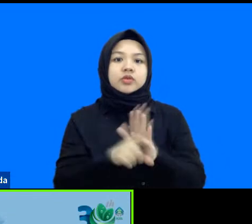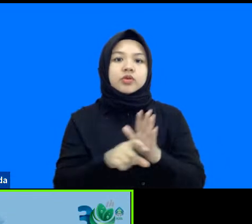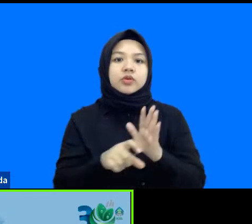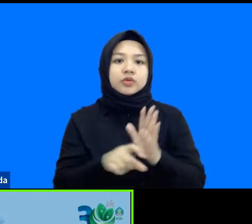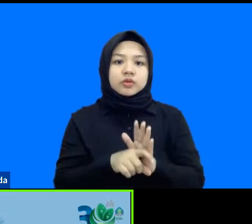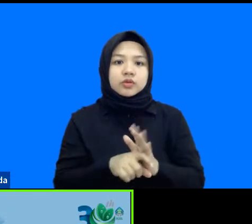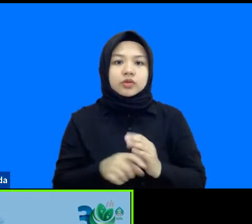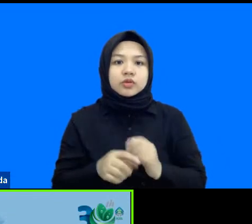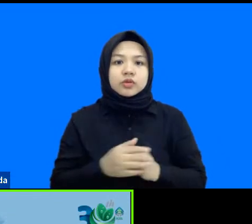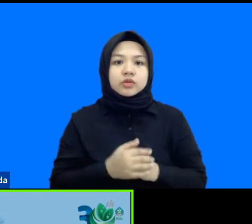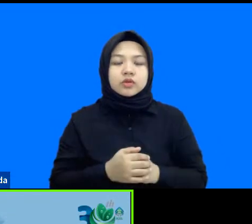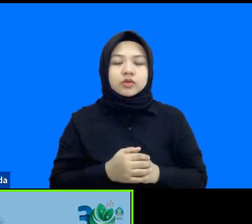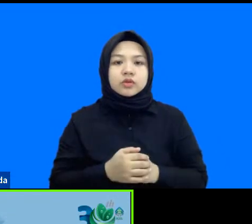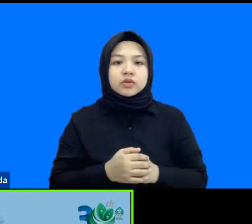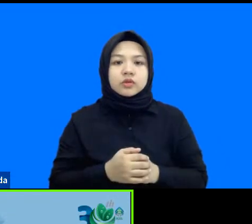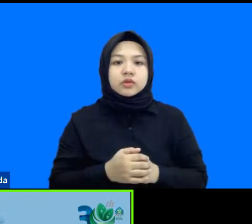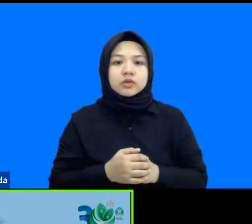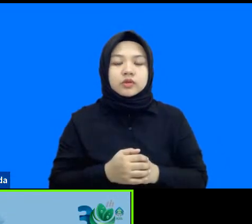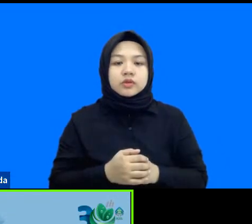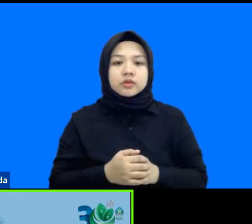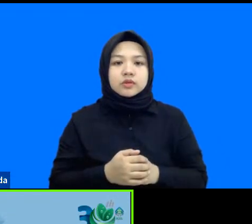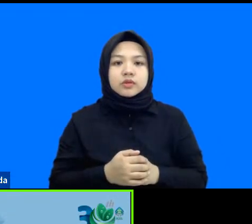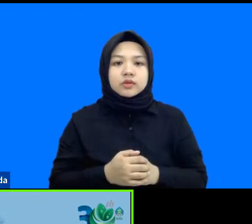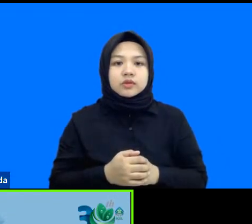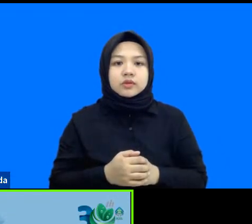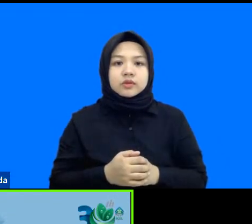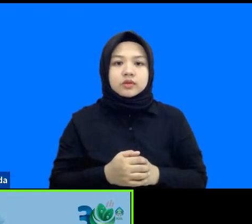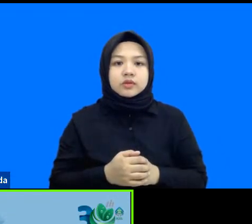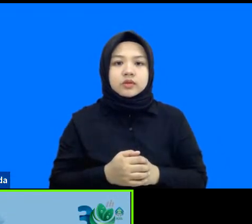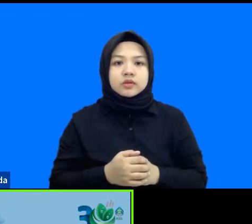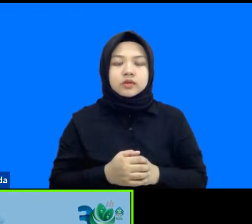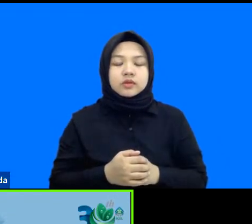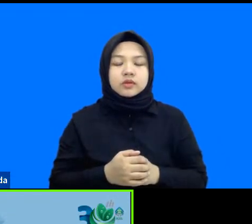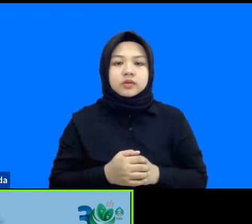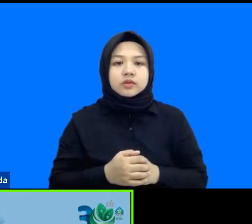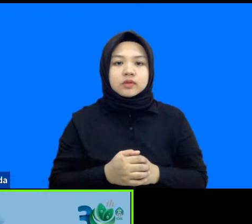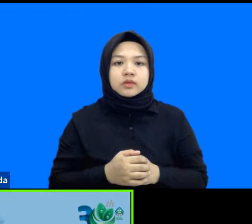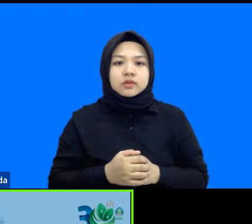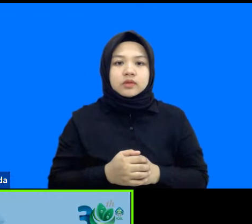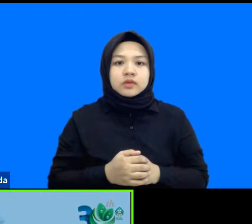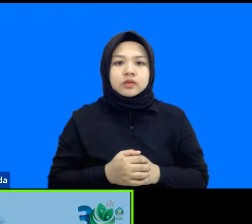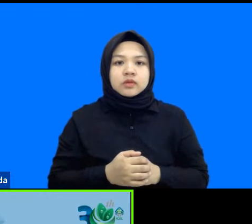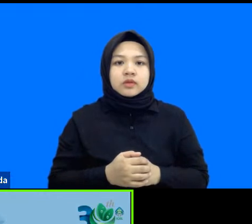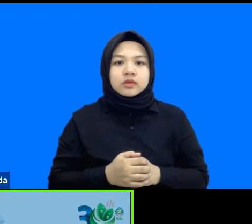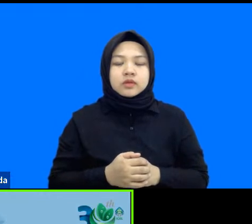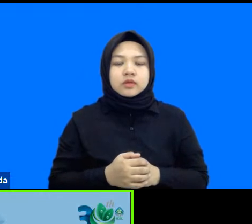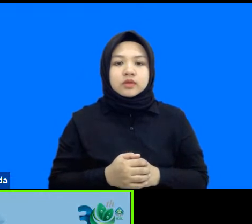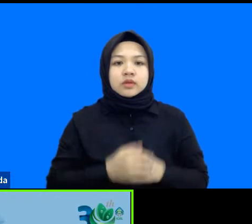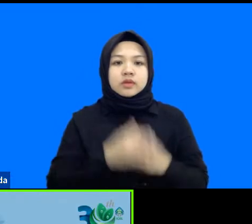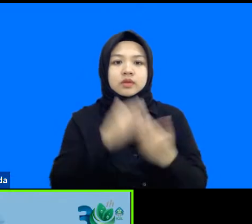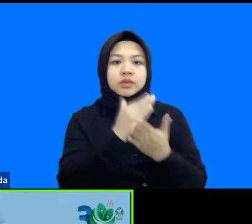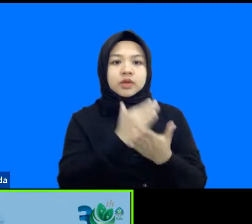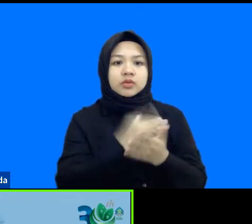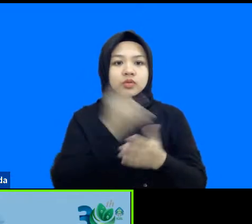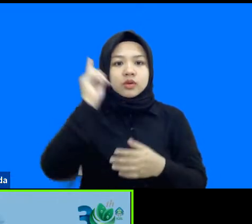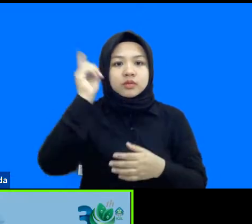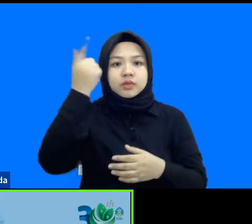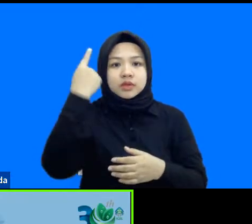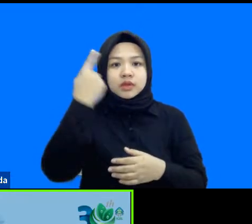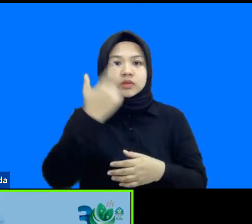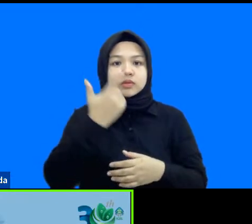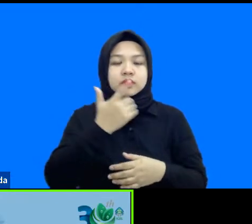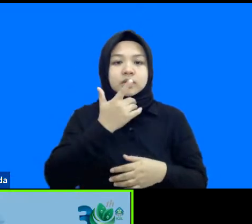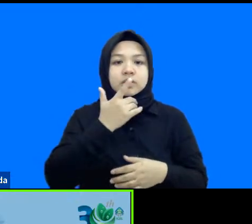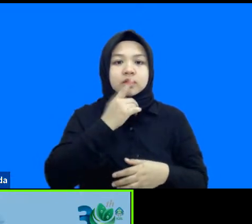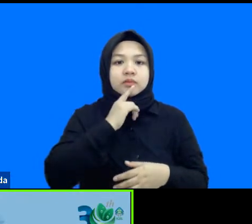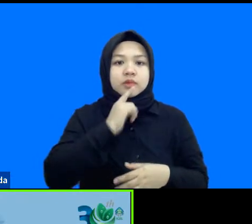in the general regulations, our governmental regulations already recognize that environmental impact assessment